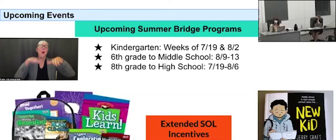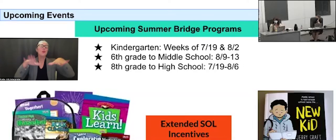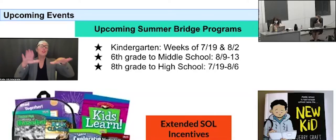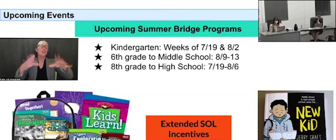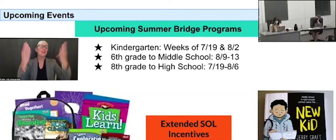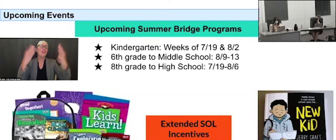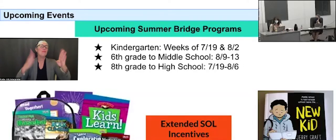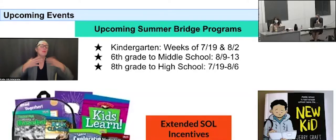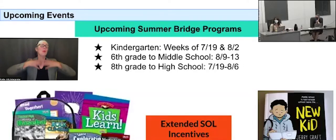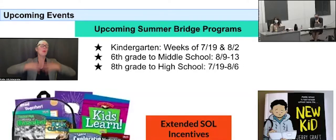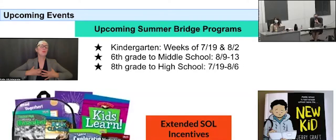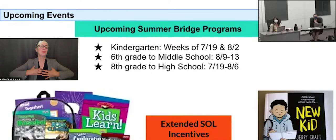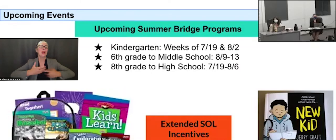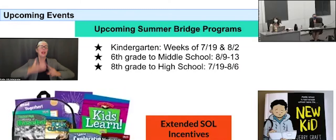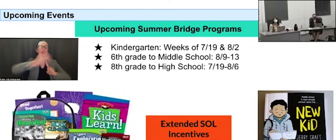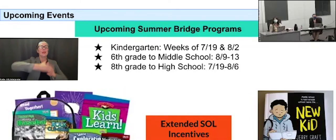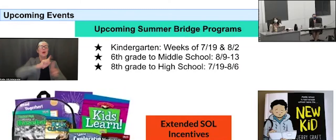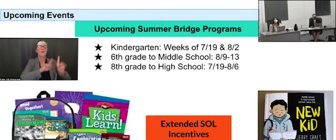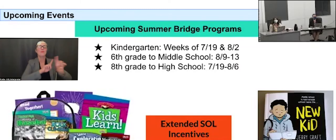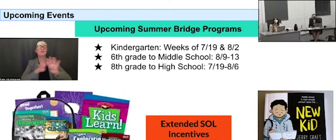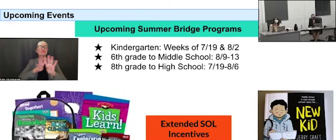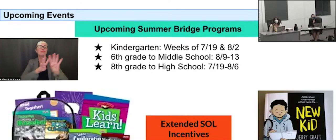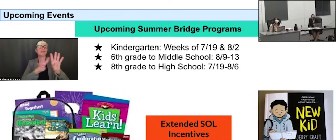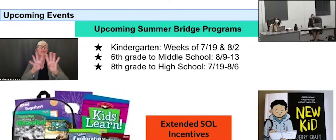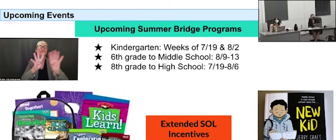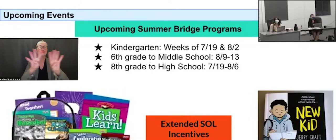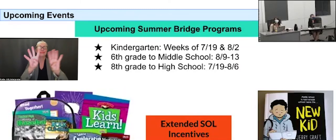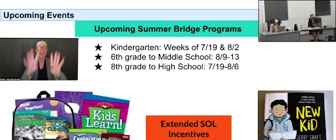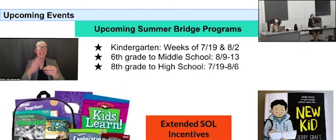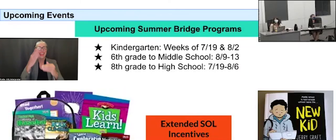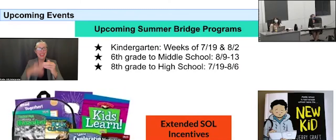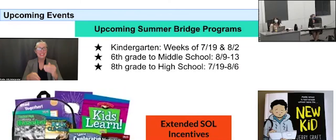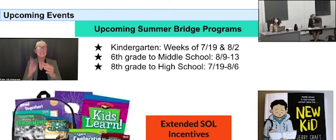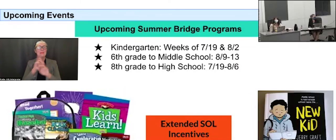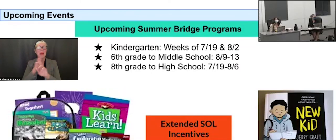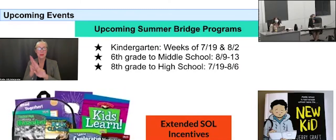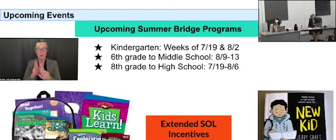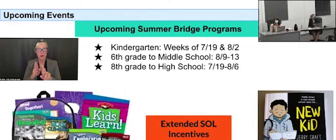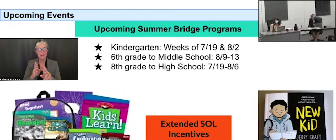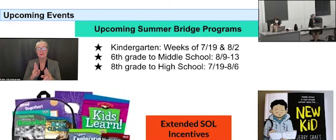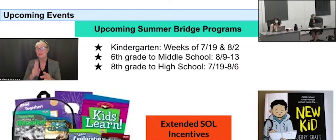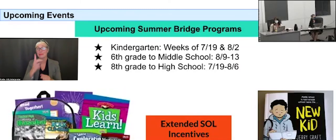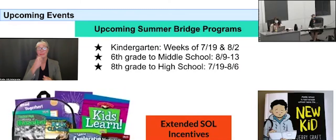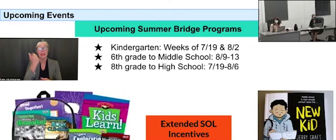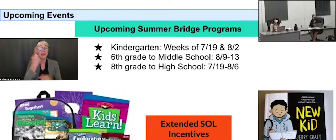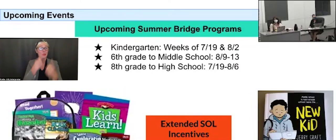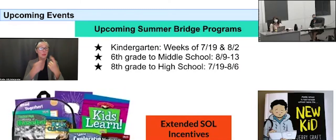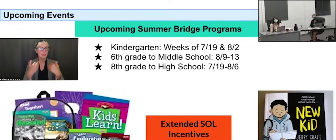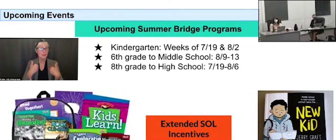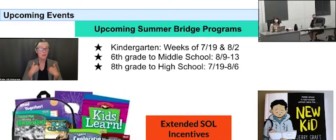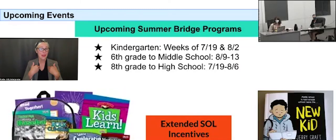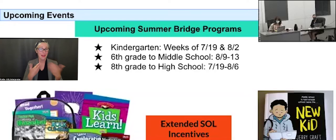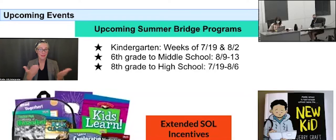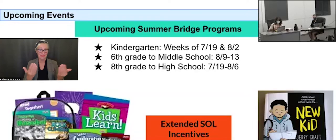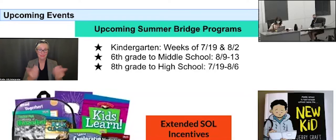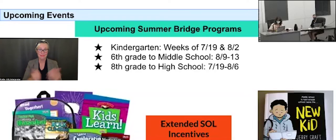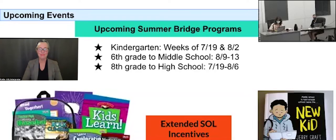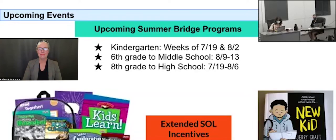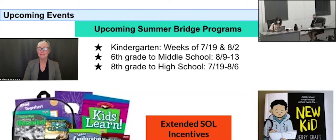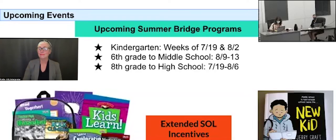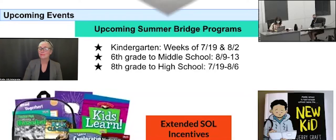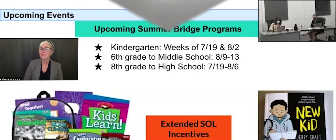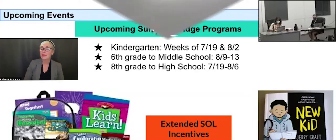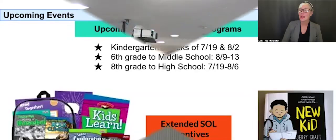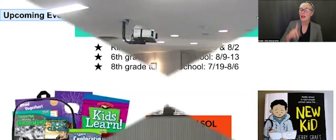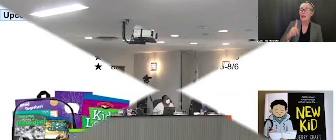will be wearing mine so with that uh that ends uh the report and i will take any questions that you may have miss dr